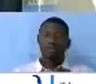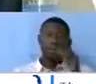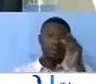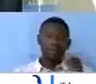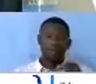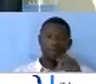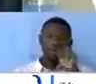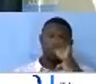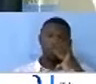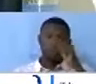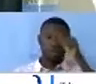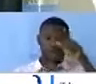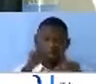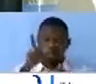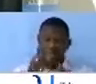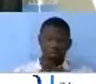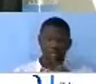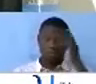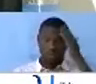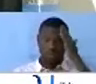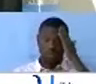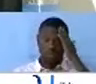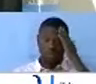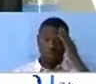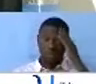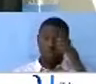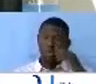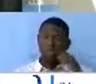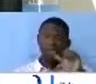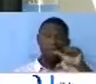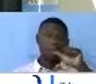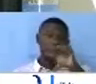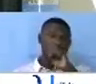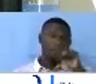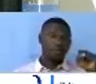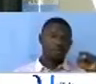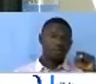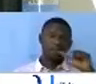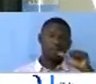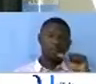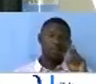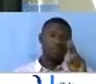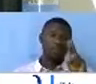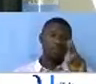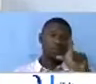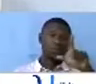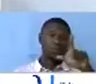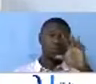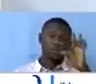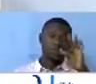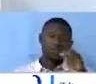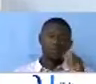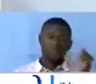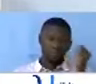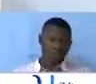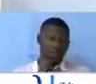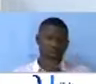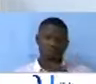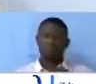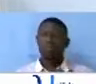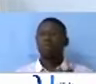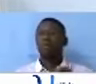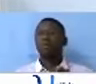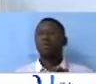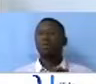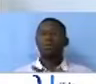level would not know that an assault is a crime. It's unlawful to assault anybody. Dogo tak yon dal pour dal ci